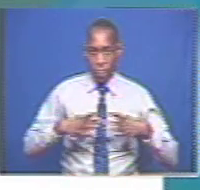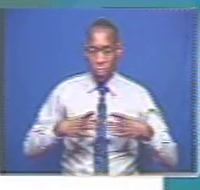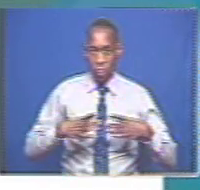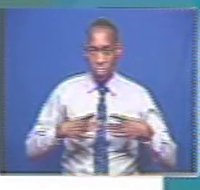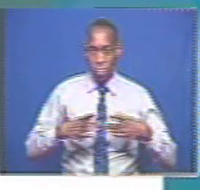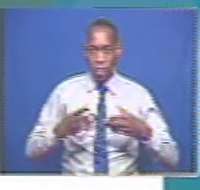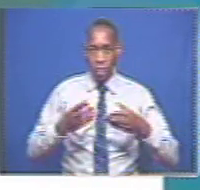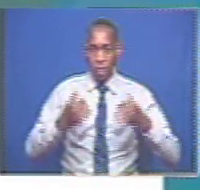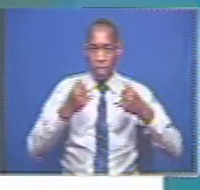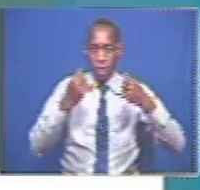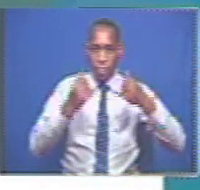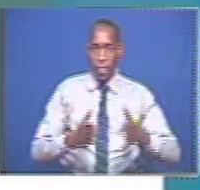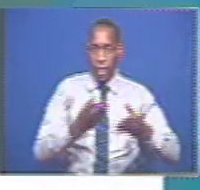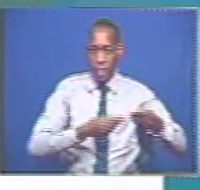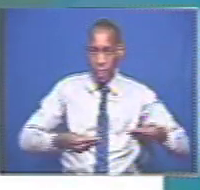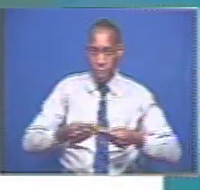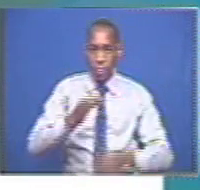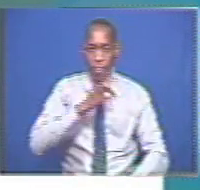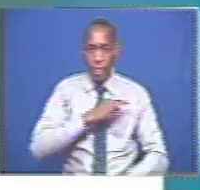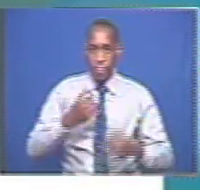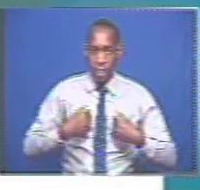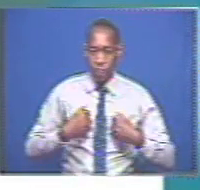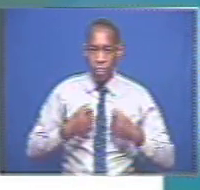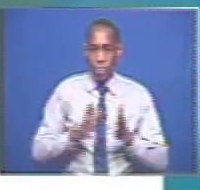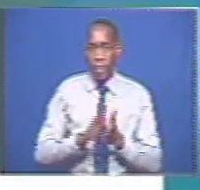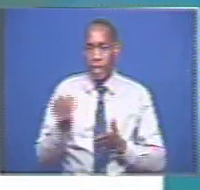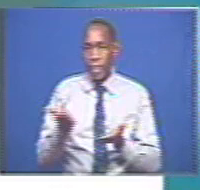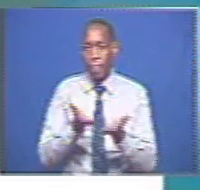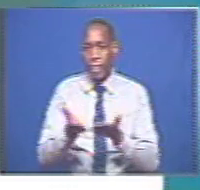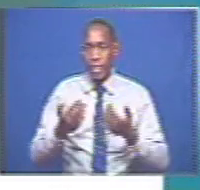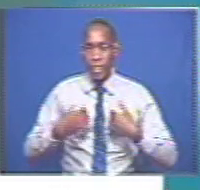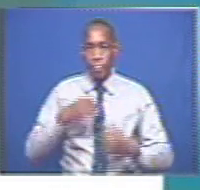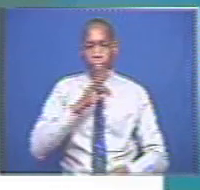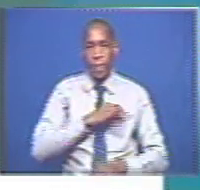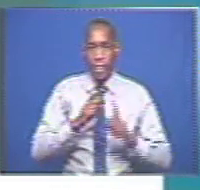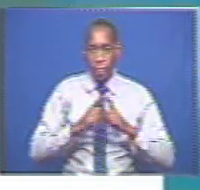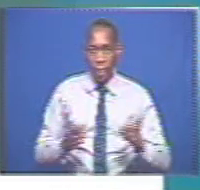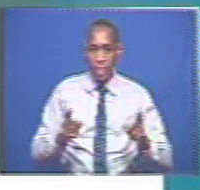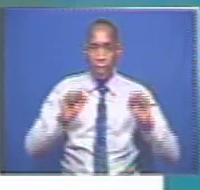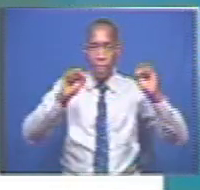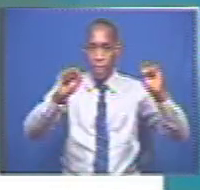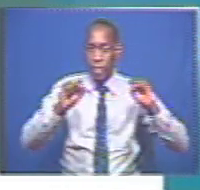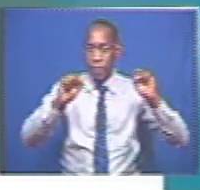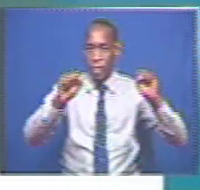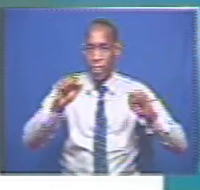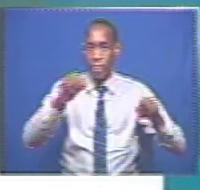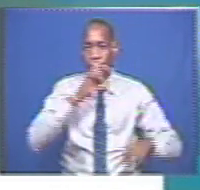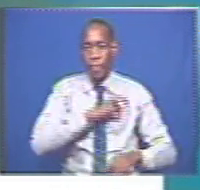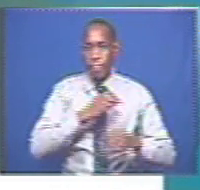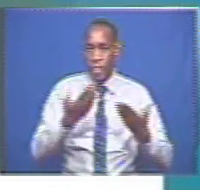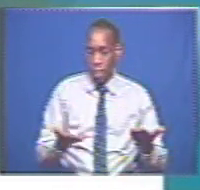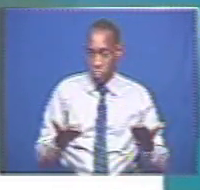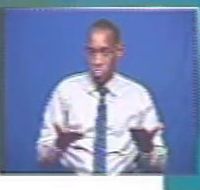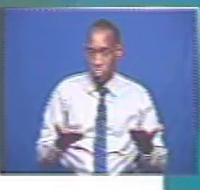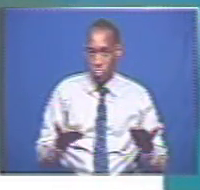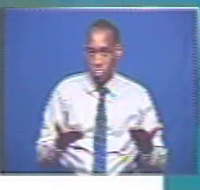player transfers have made their money. The vendors of the food and everything have made their money. But there is something for the fan. The most important person is the